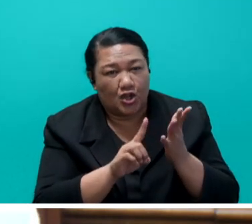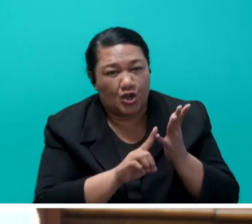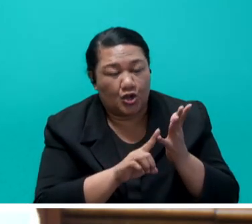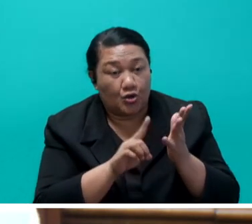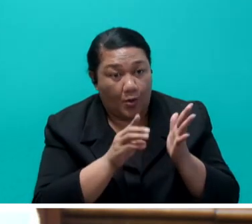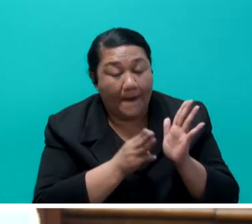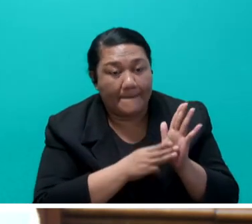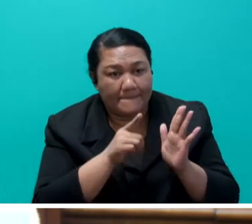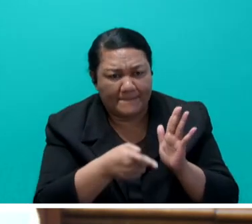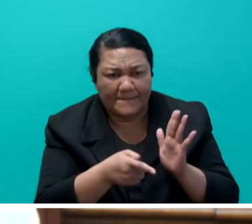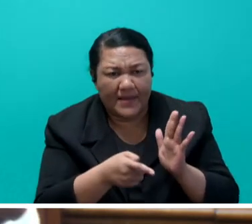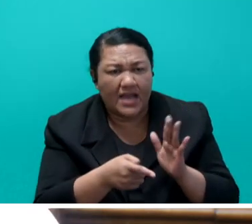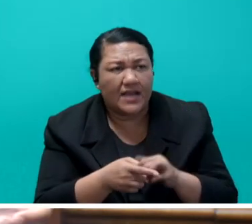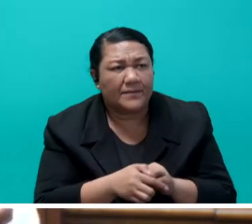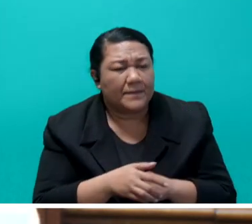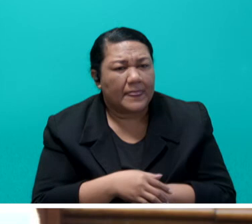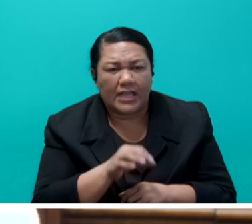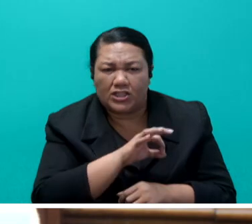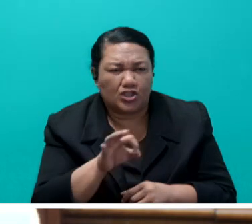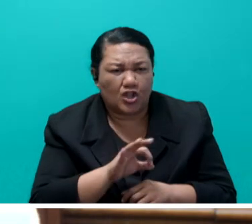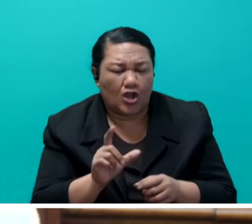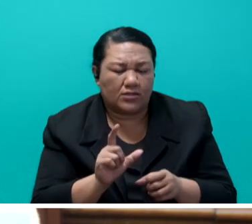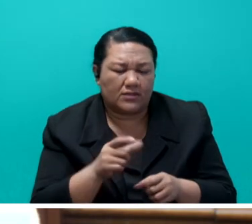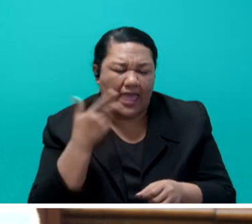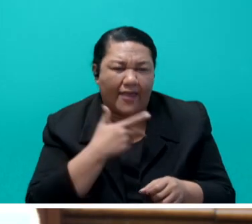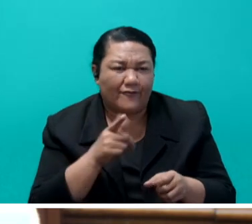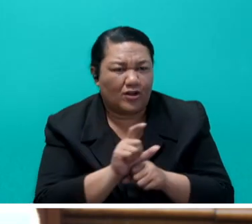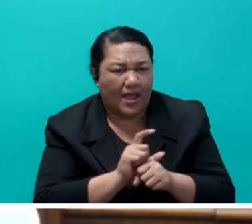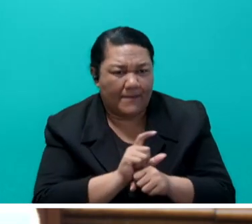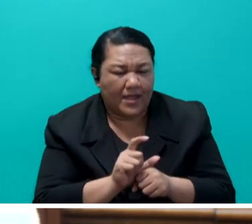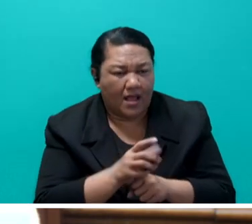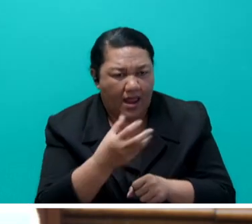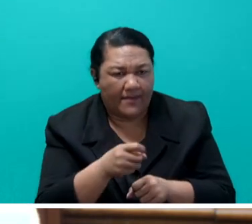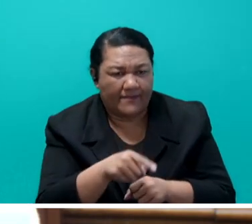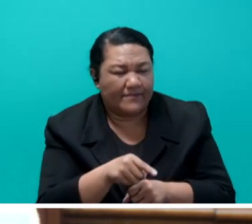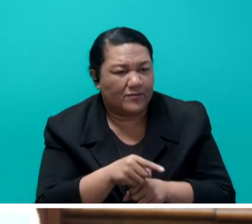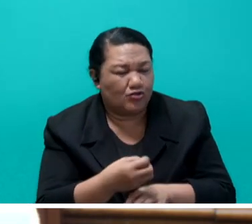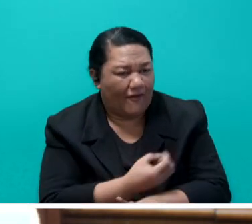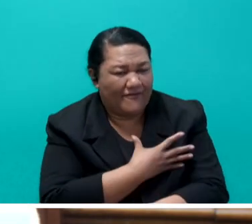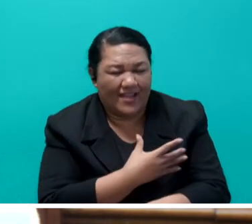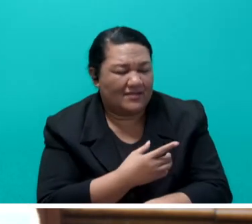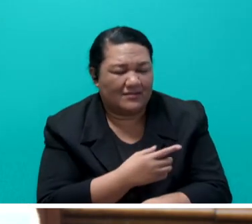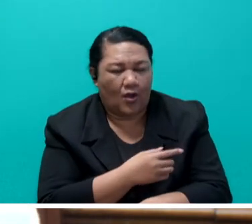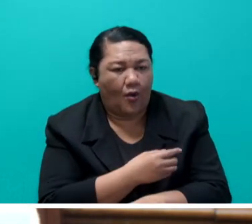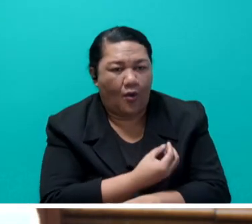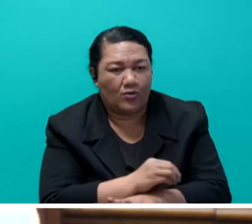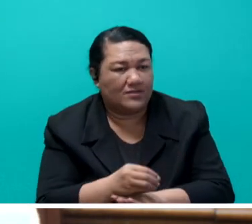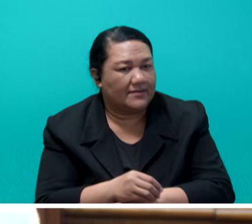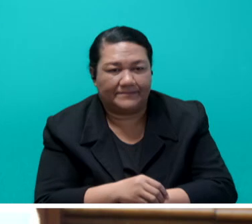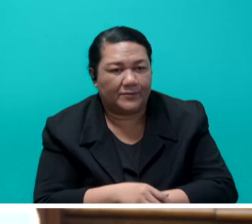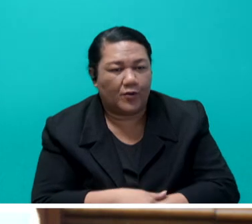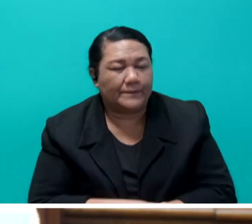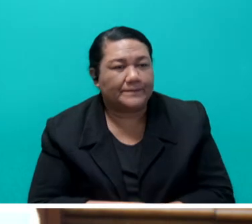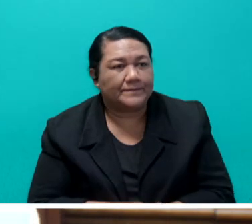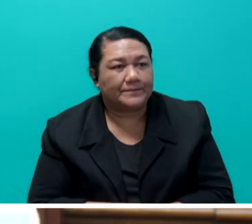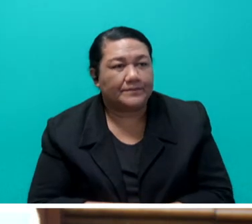than the proposed discharge. Mr. Speaker, the Pacific Islands Forum Chair shared the same views as Fiji